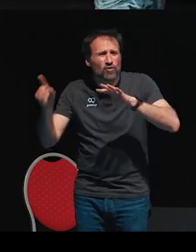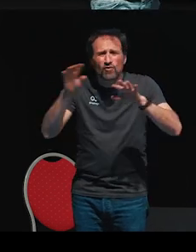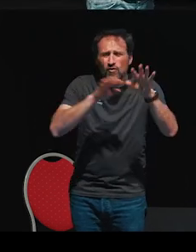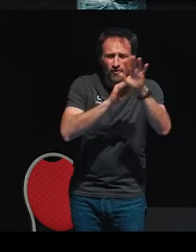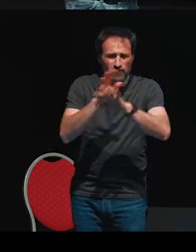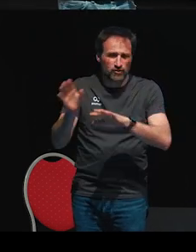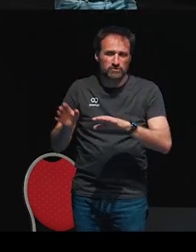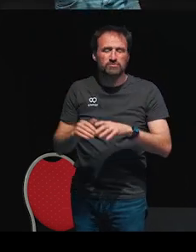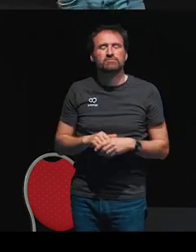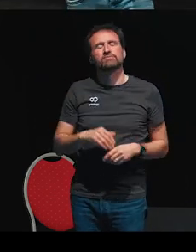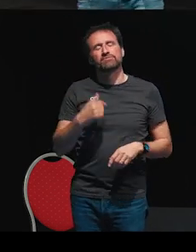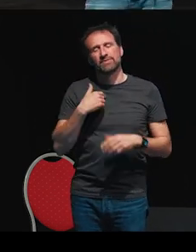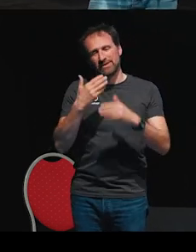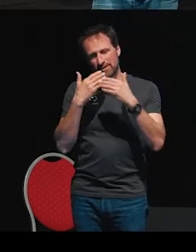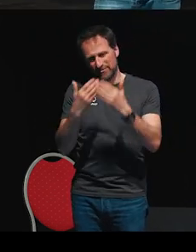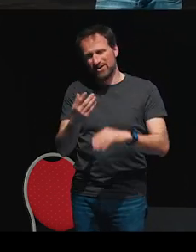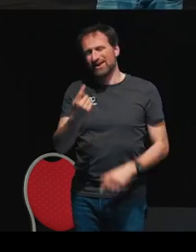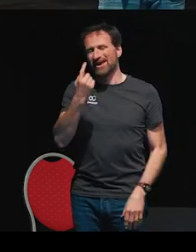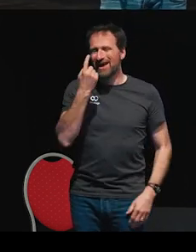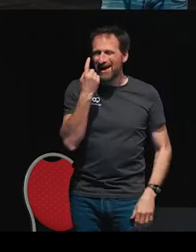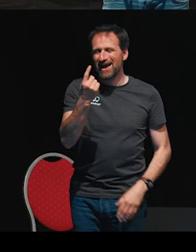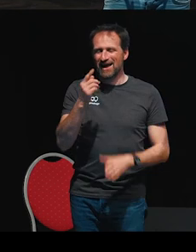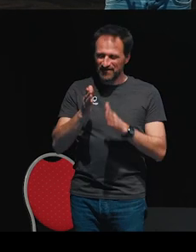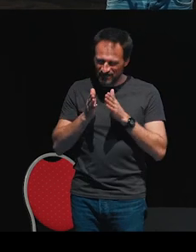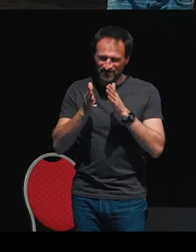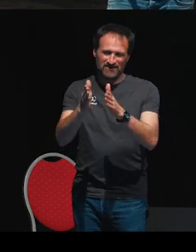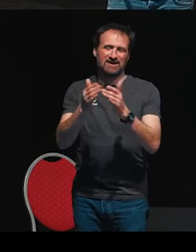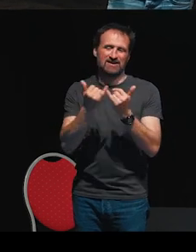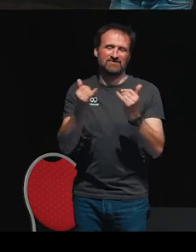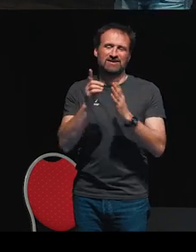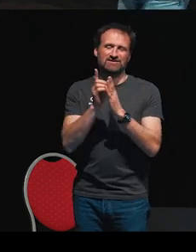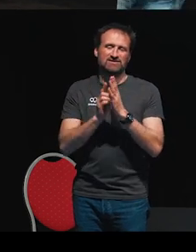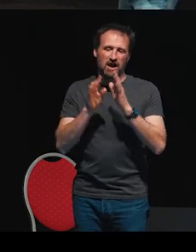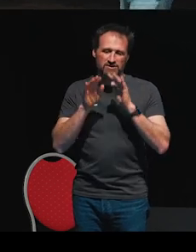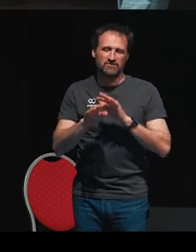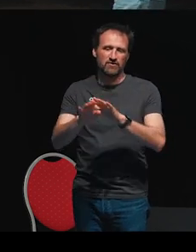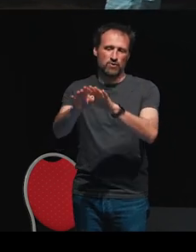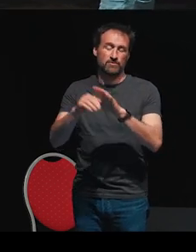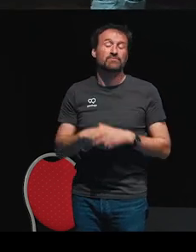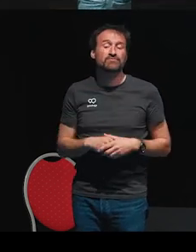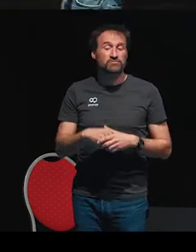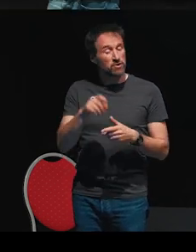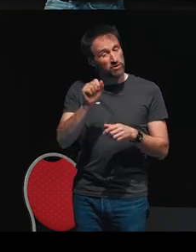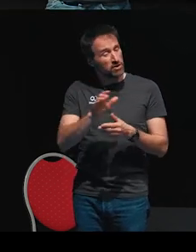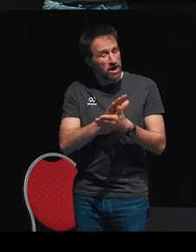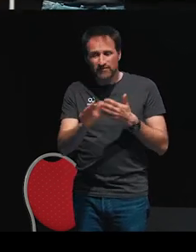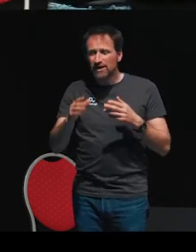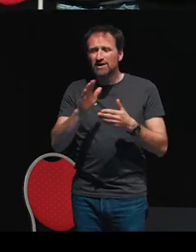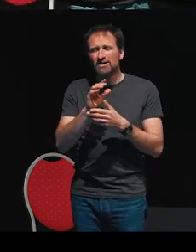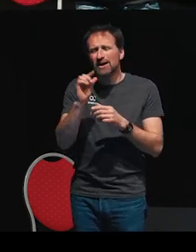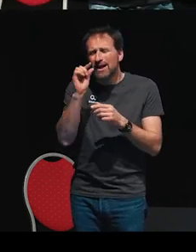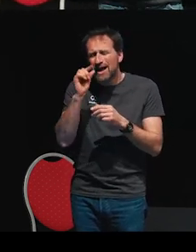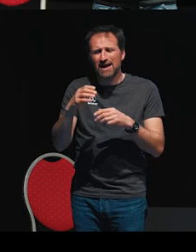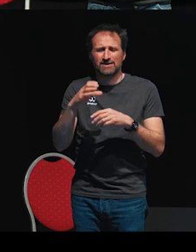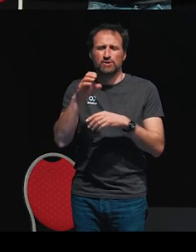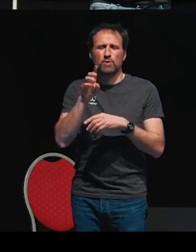is introduce one-way data flow. You can do this with some tiny code snippet that is